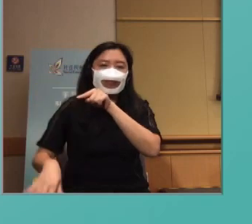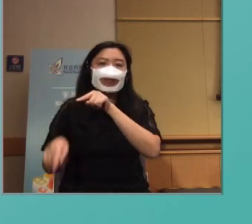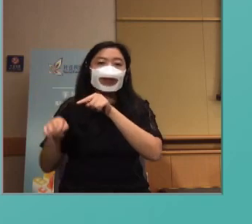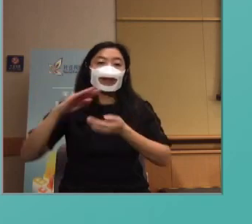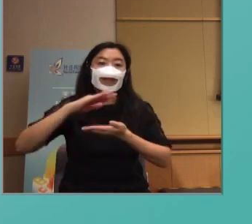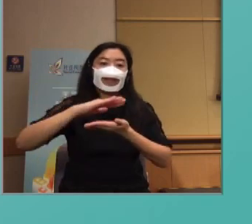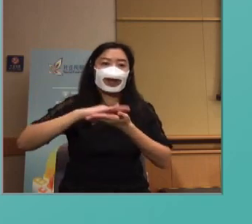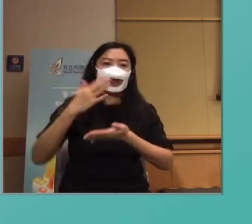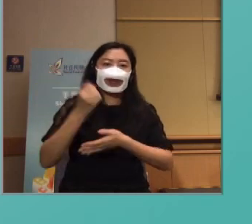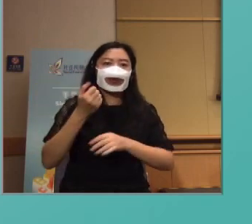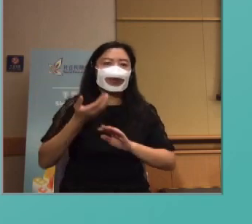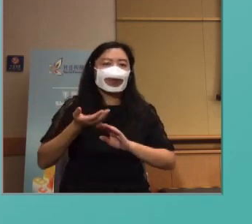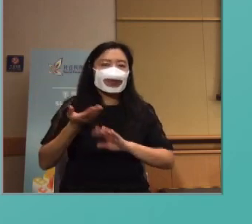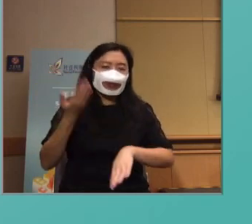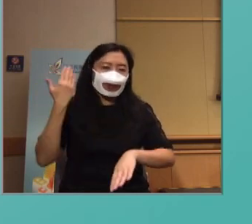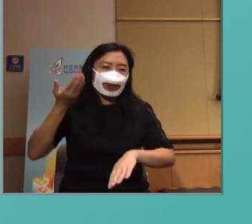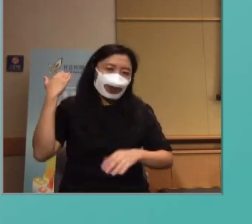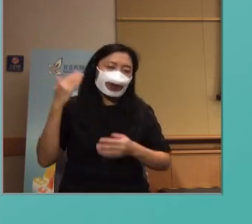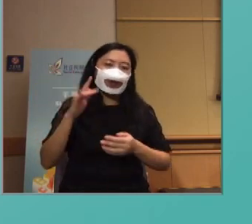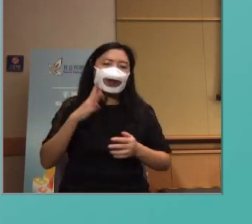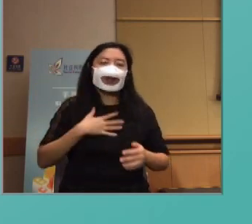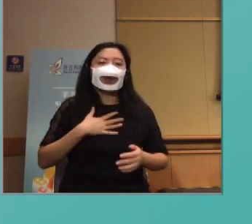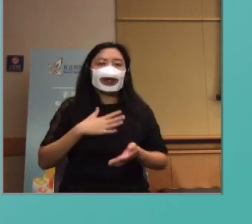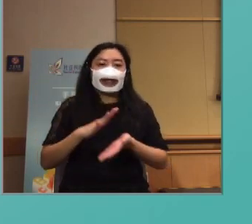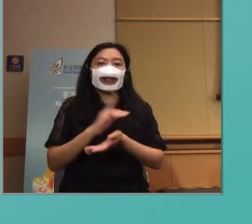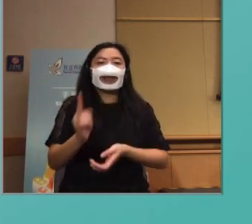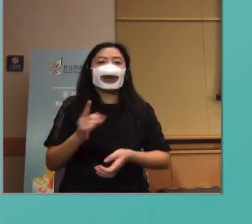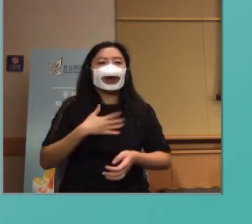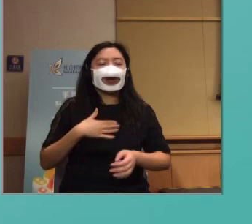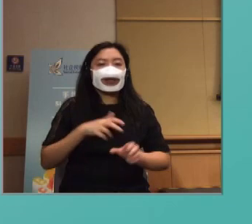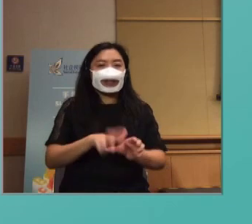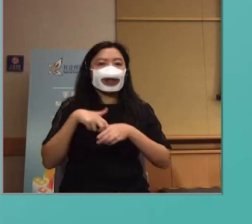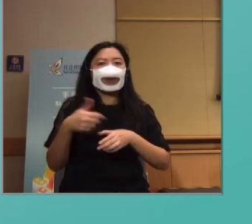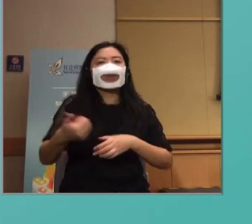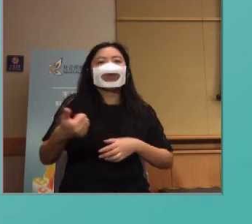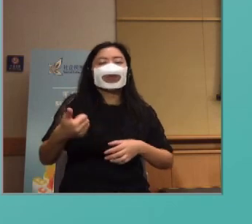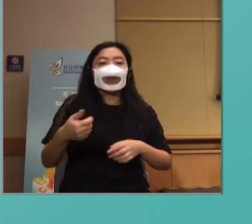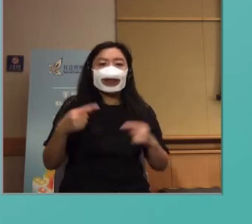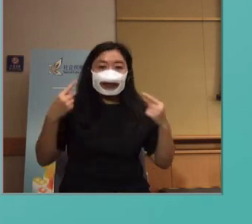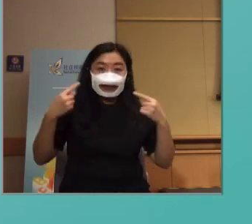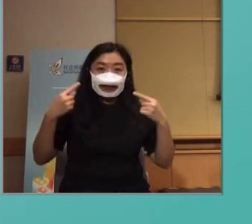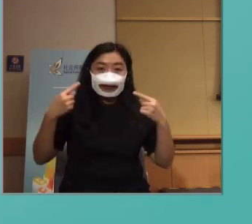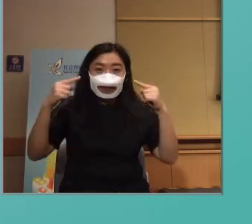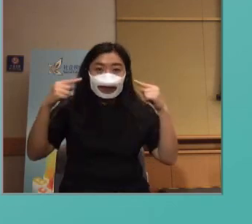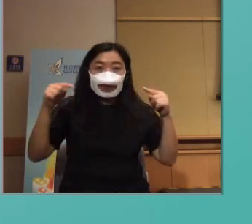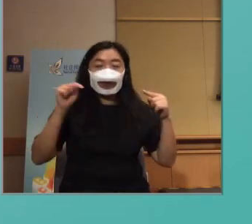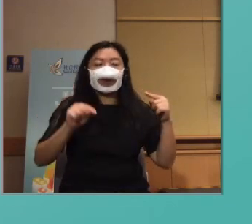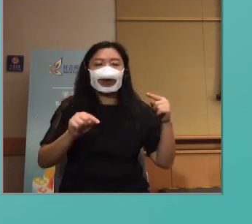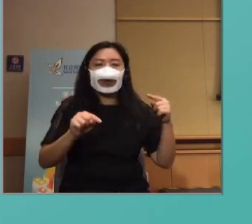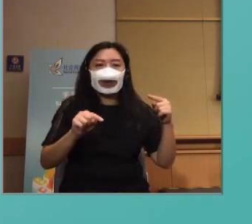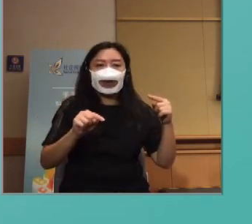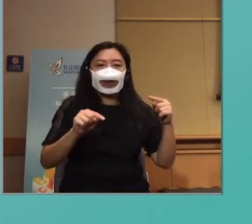100 years maybe. Because music is a slow paying industry. Money doesn't come in immediately. It trickles in from semester